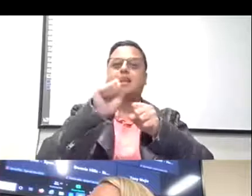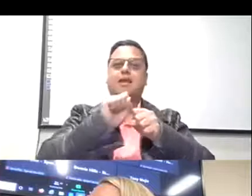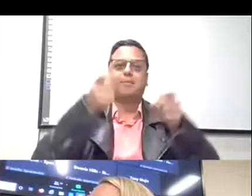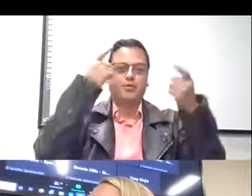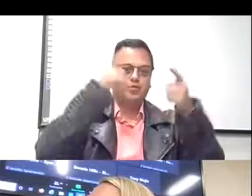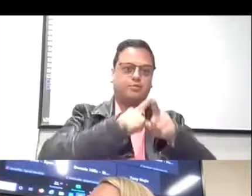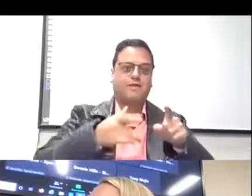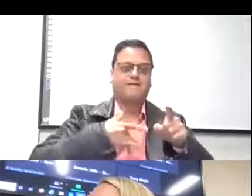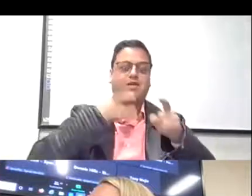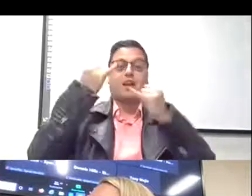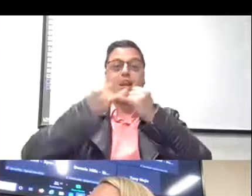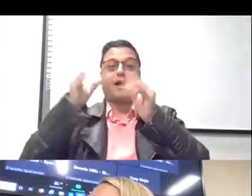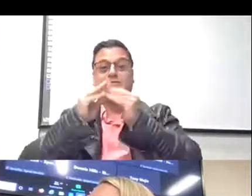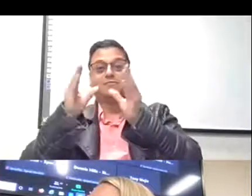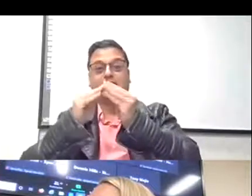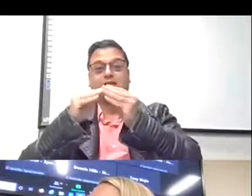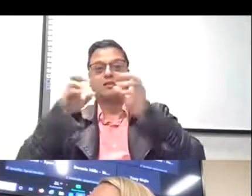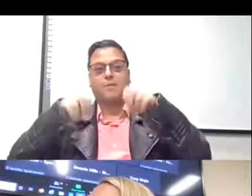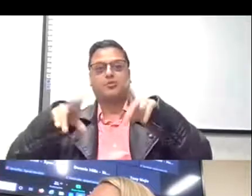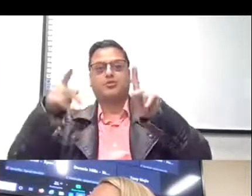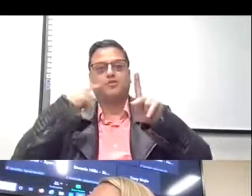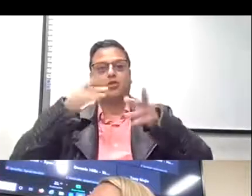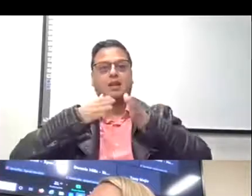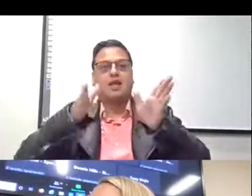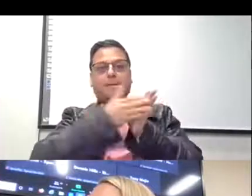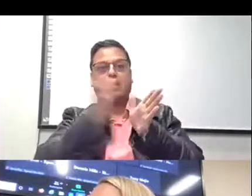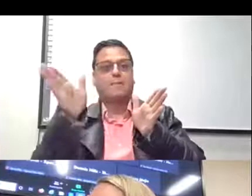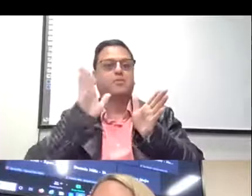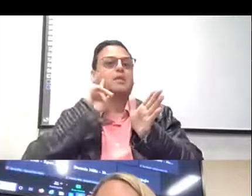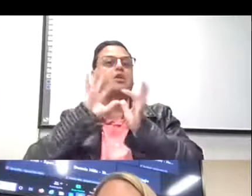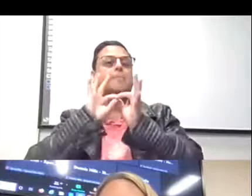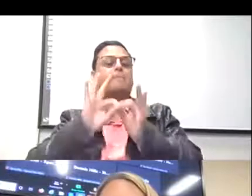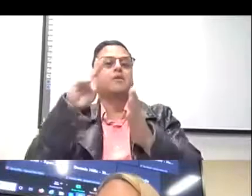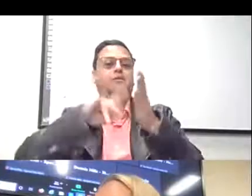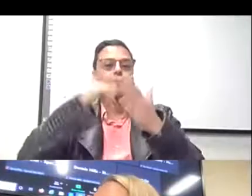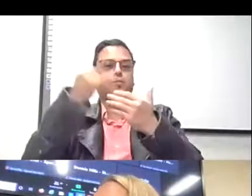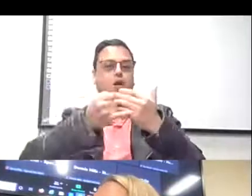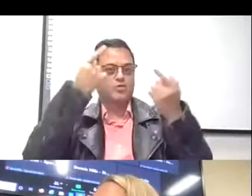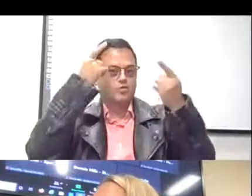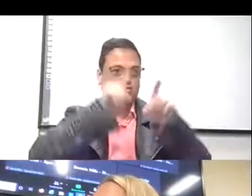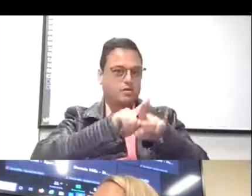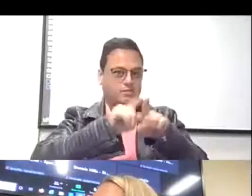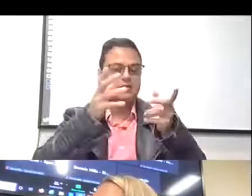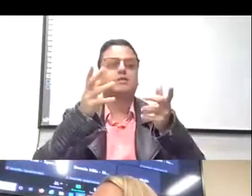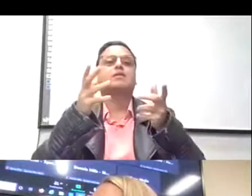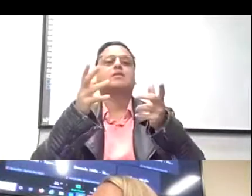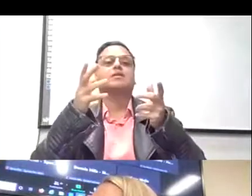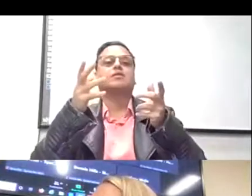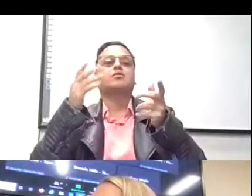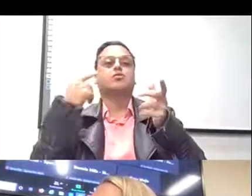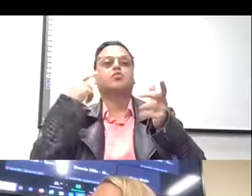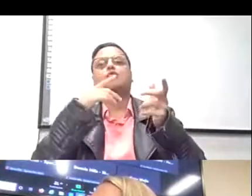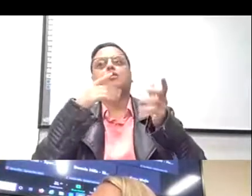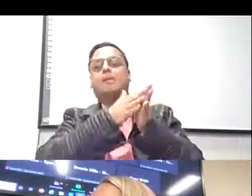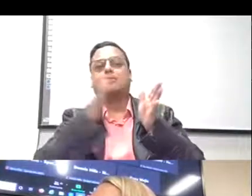last meeting, it was an opportunity to allow the public to hear about project labor agreements, allow the board to, you know, publicly get